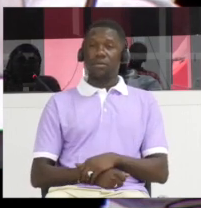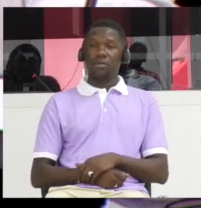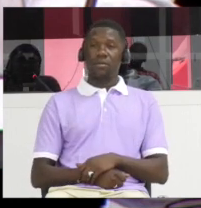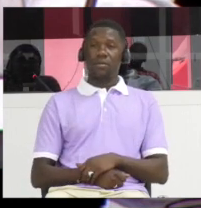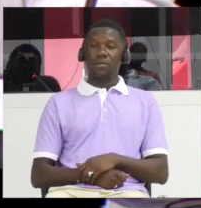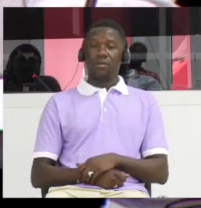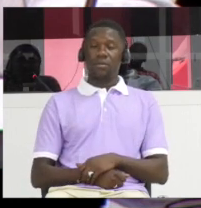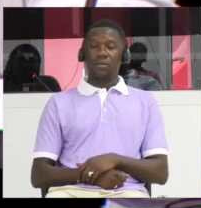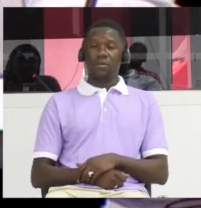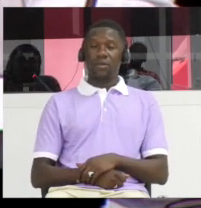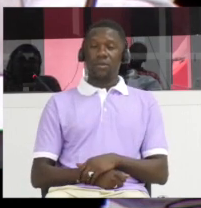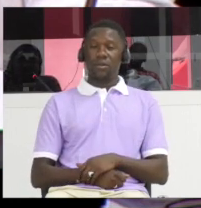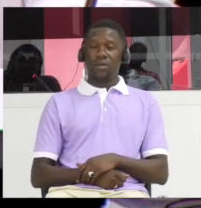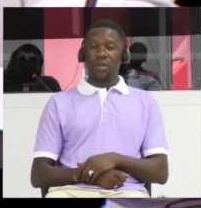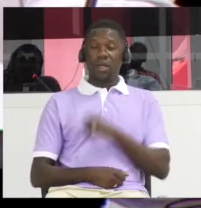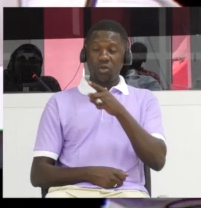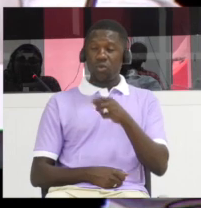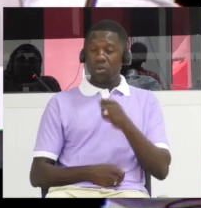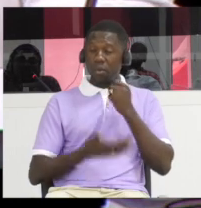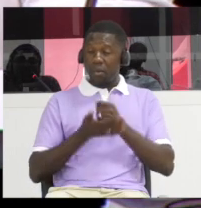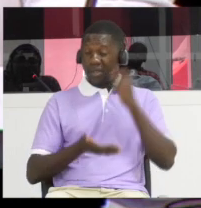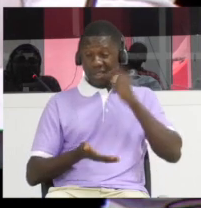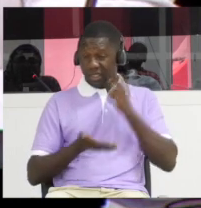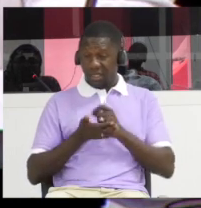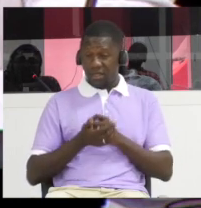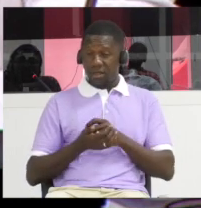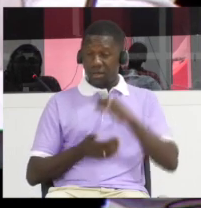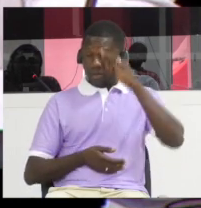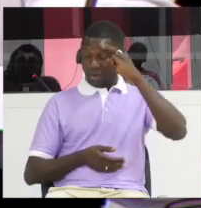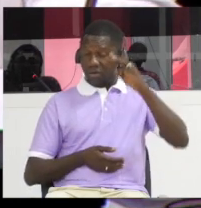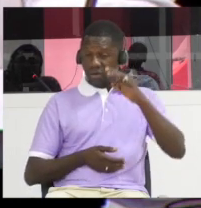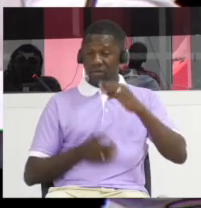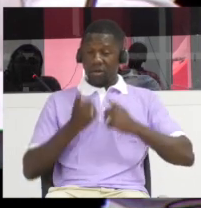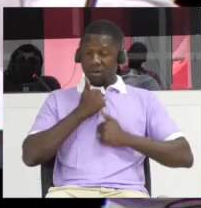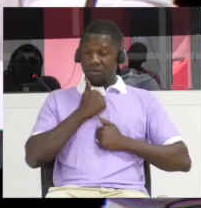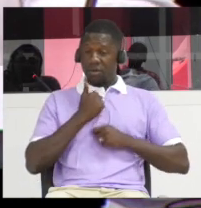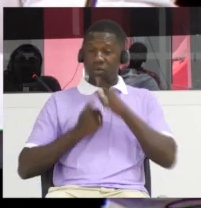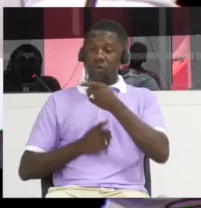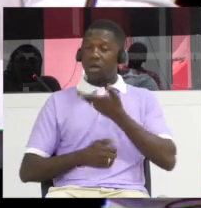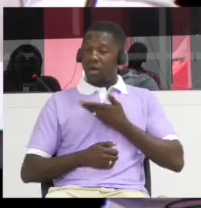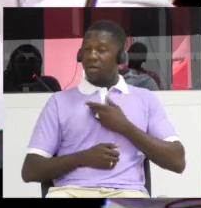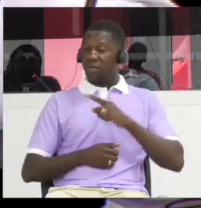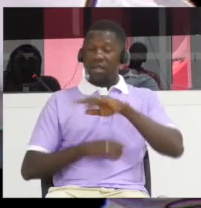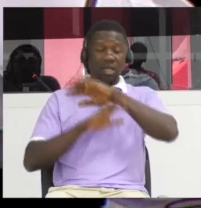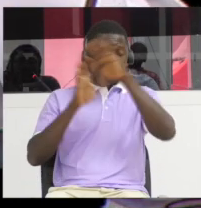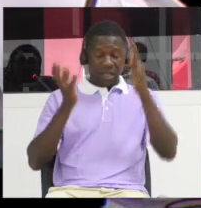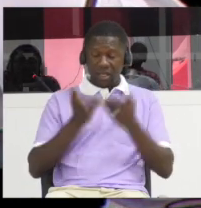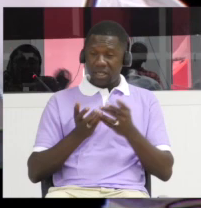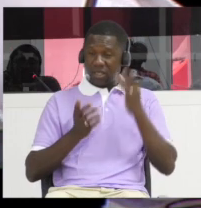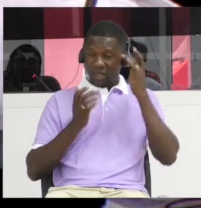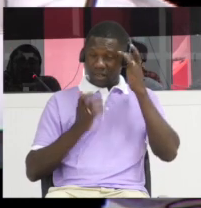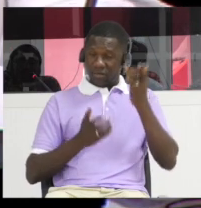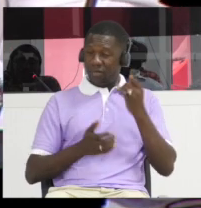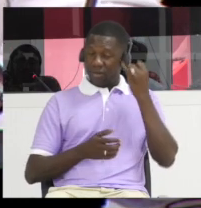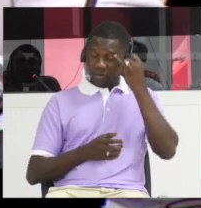of Defense, did you have anything, any information that would support this theory?